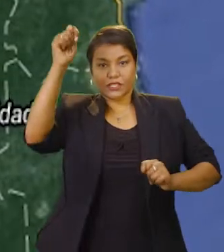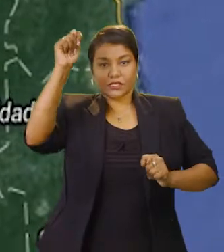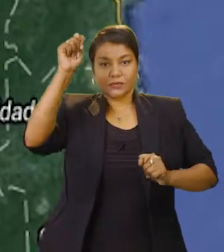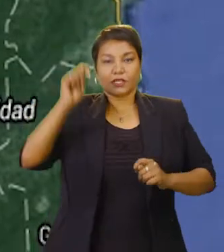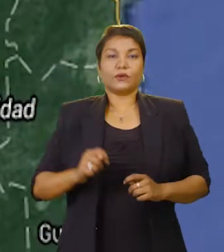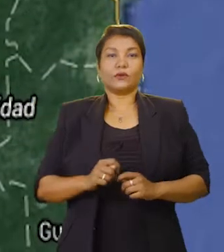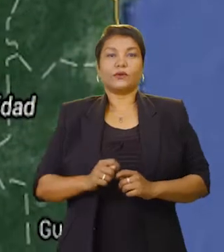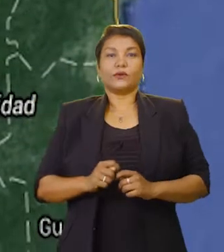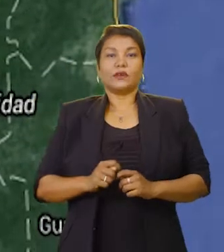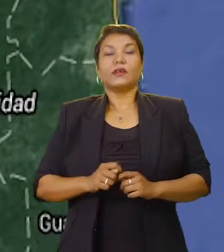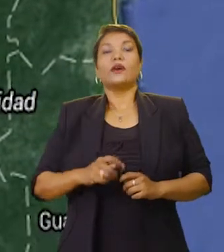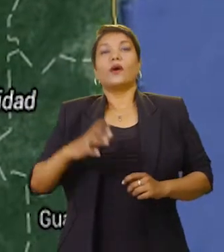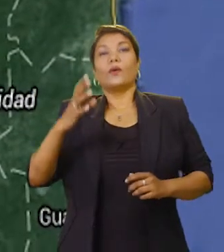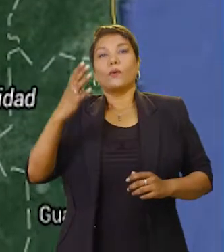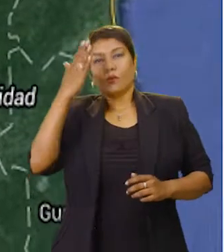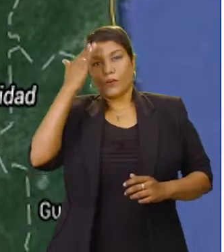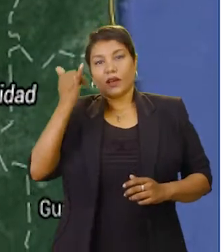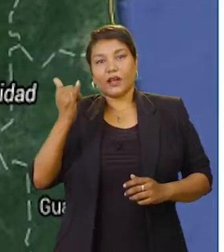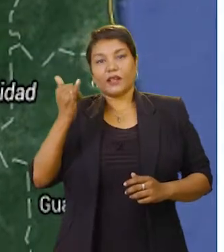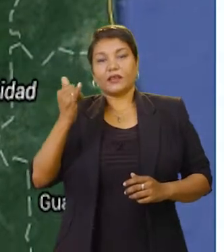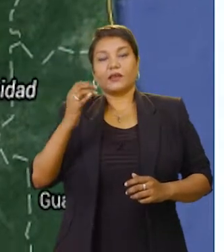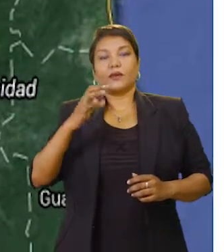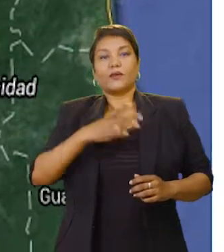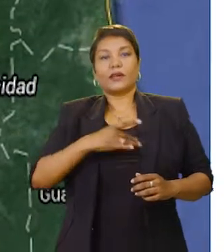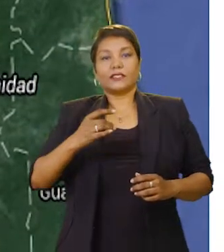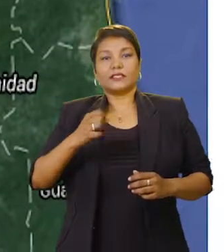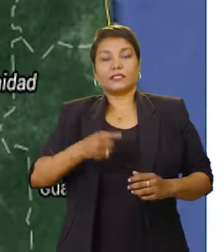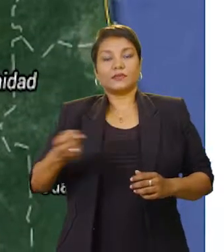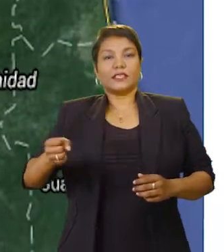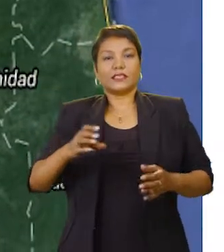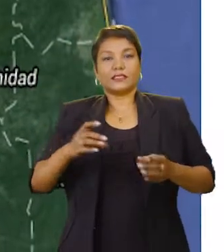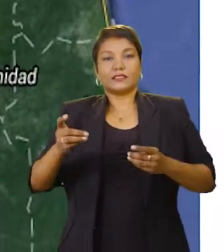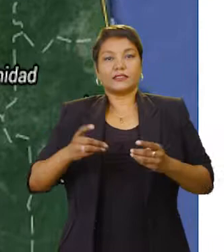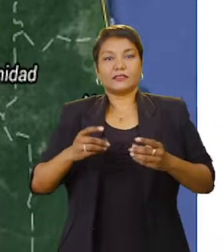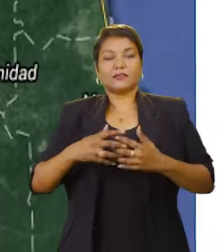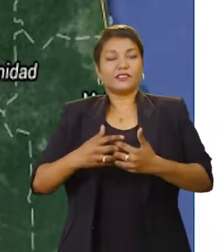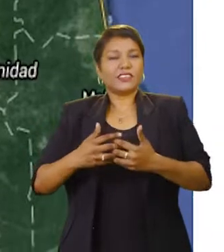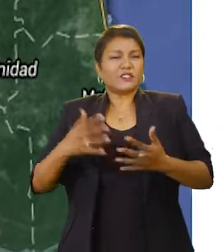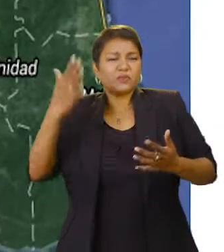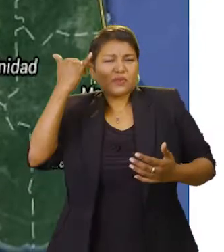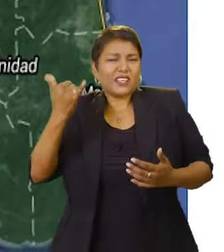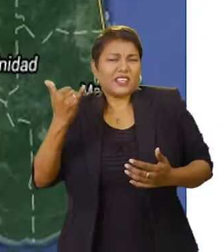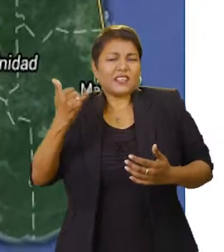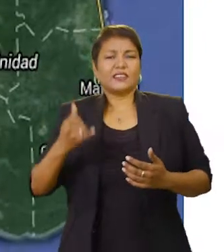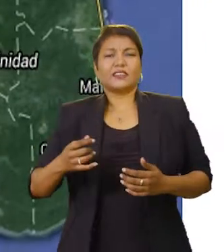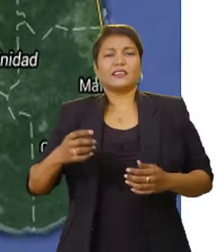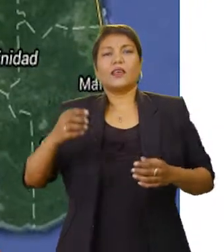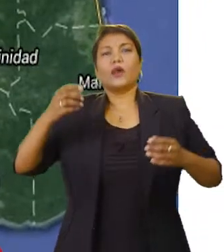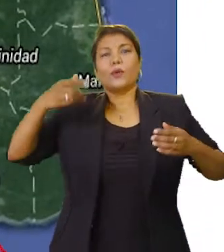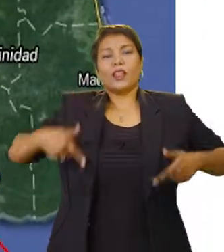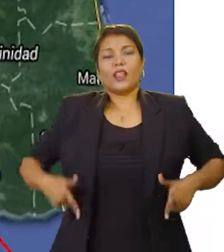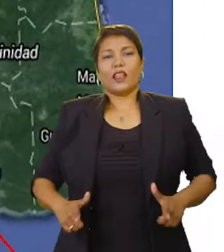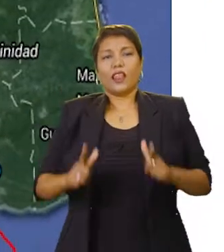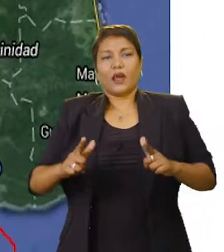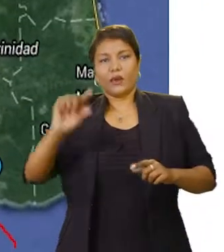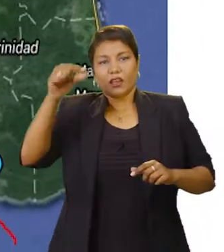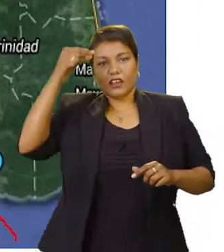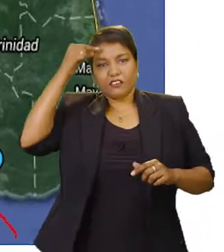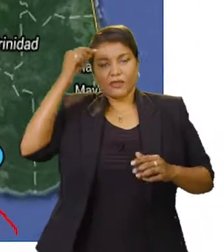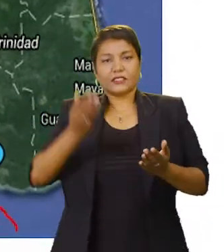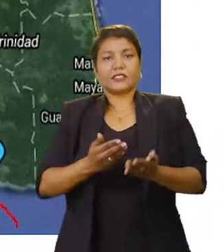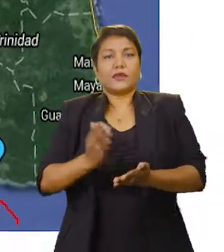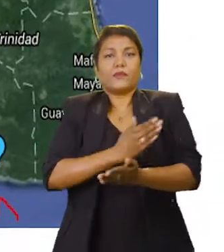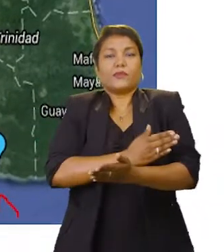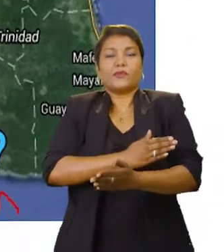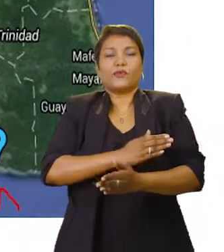a doubt, white space devices are game changers that can facilitate government's objective to improve nationwide ICT